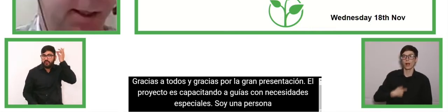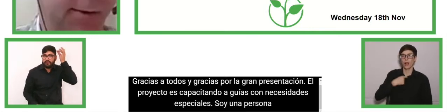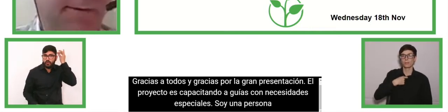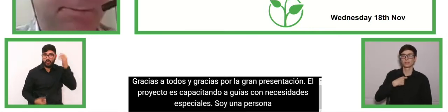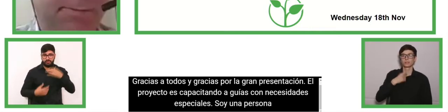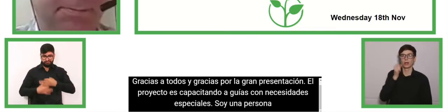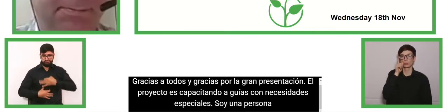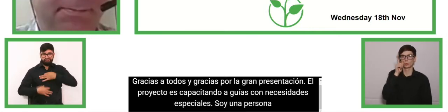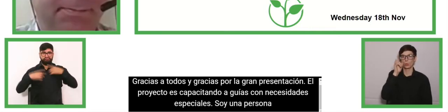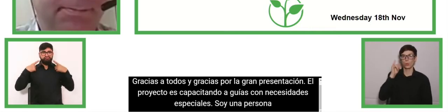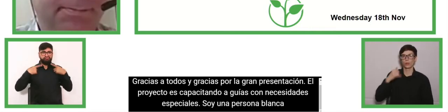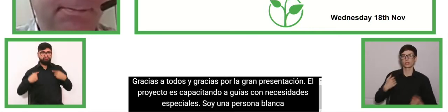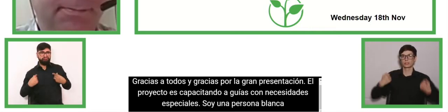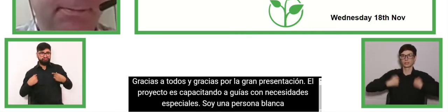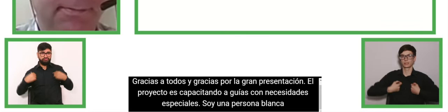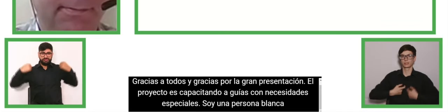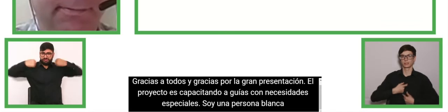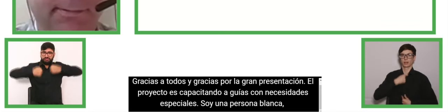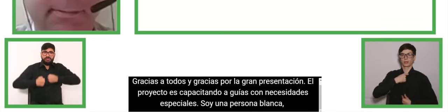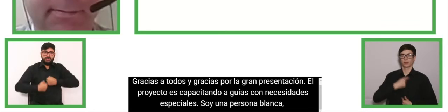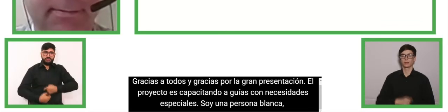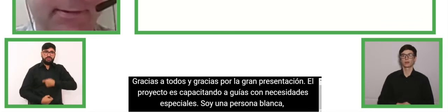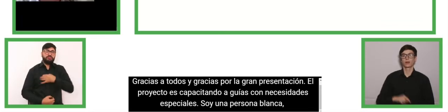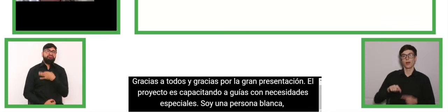slide, please.